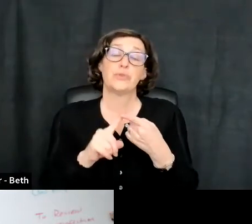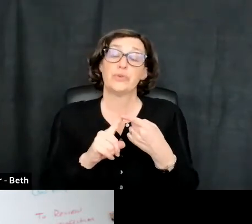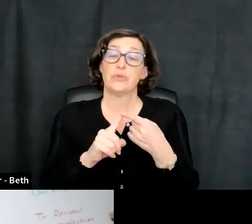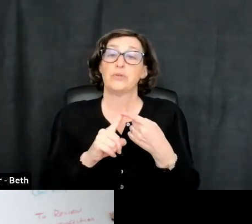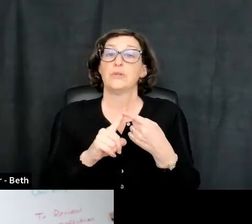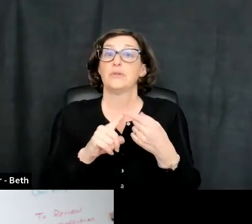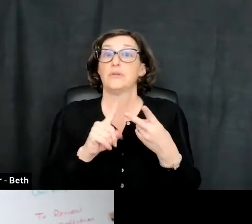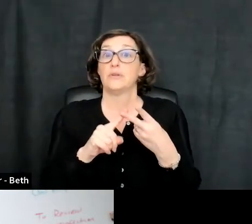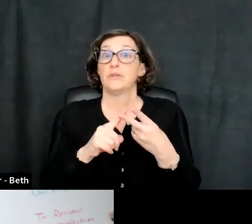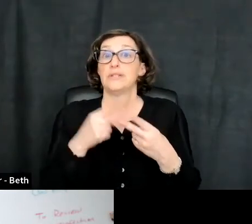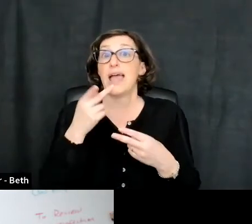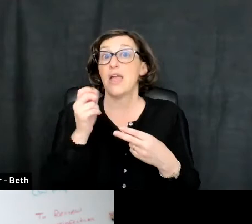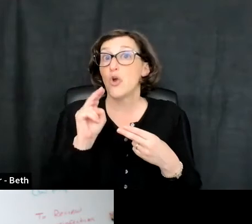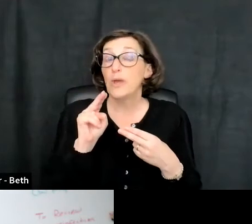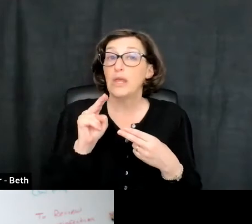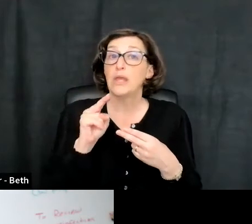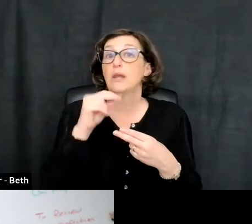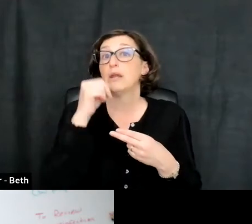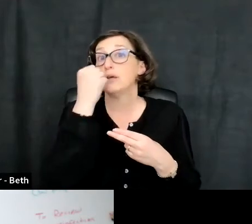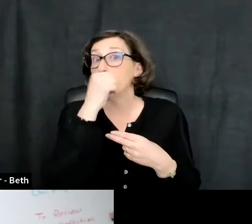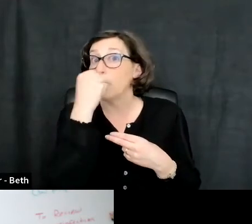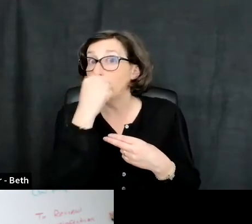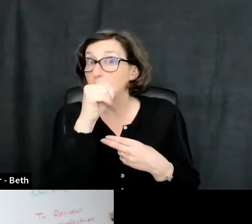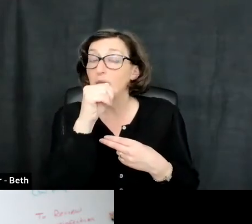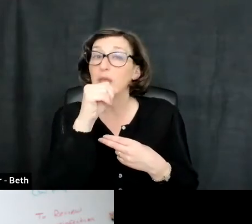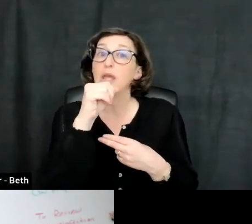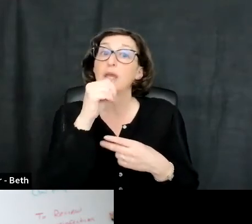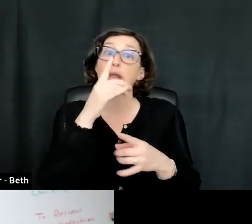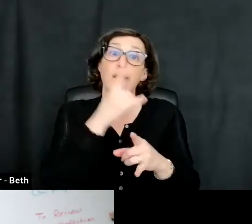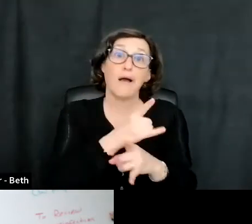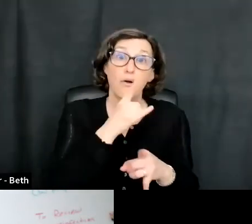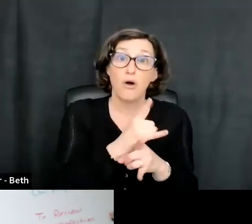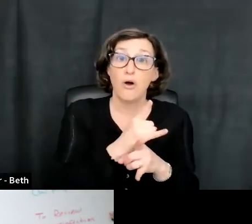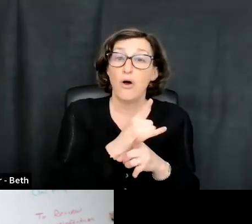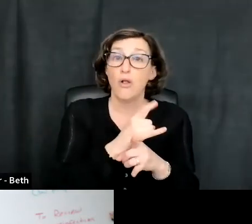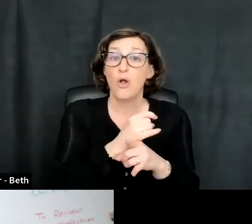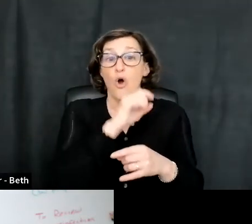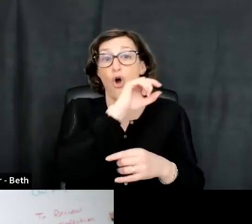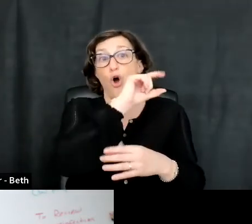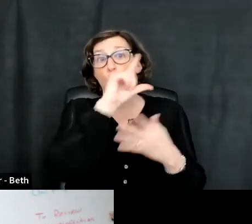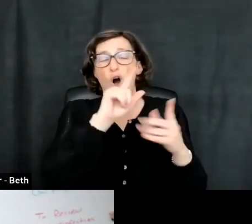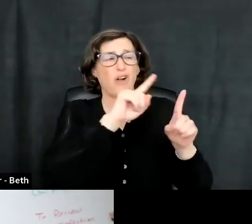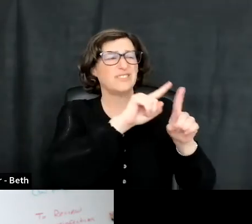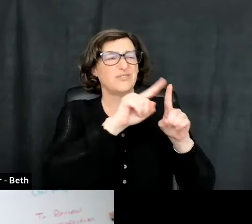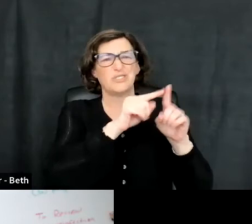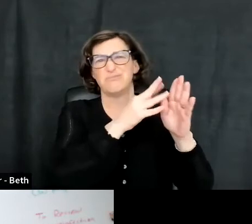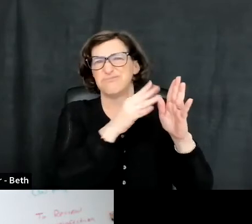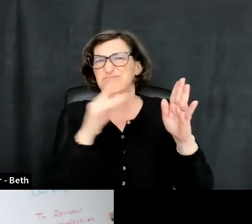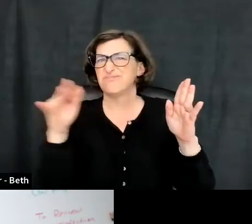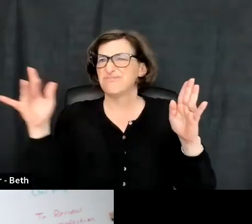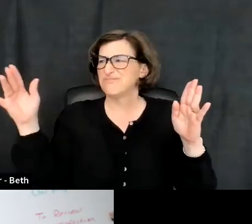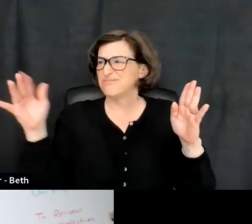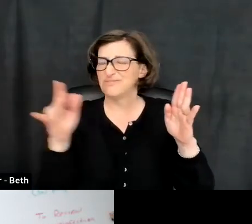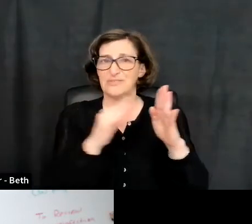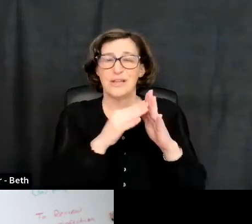to heroin use, to cocaine use, to alcohol use, all kind of across the gamut. And not